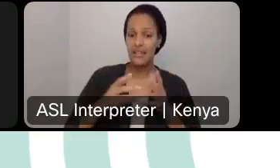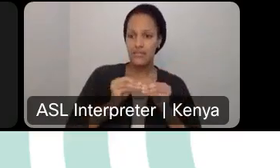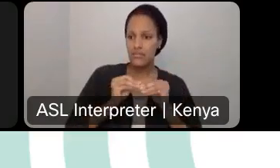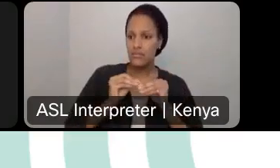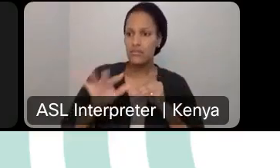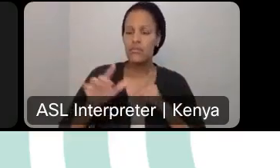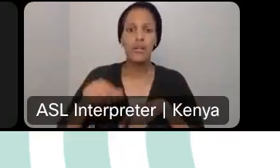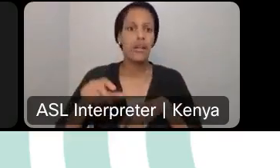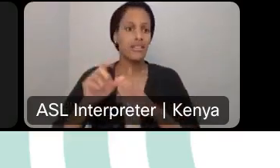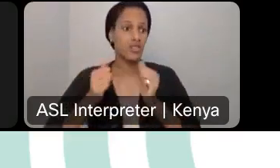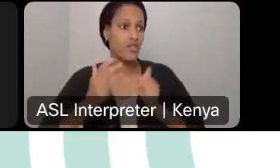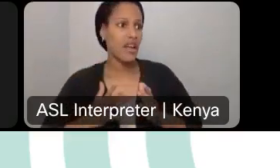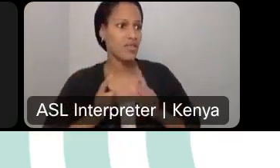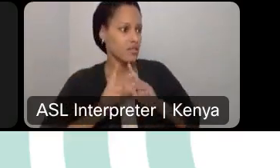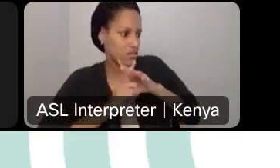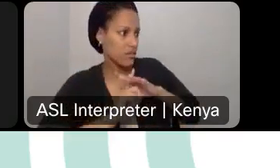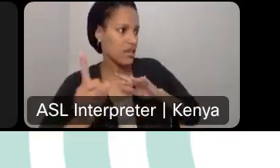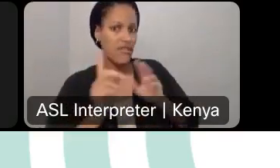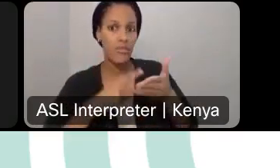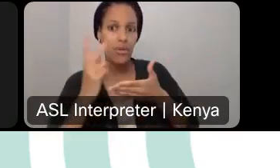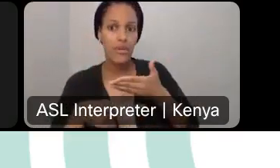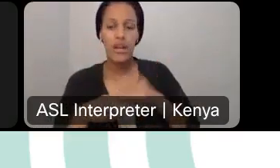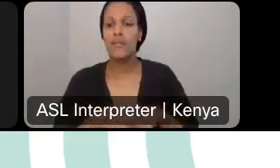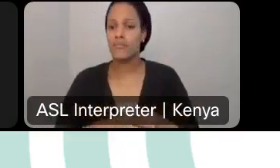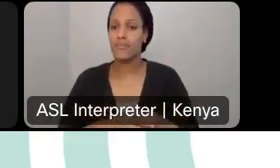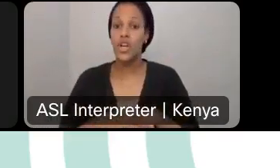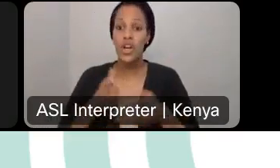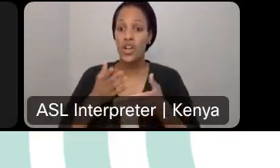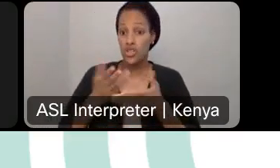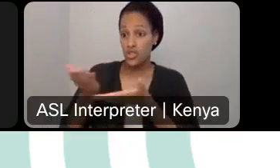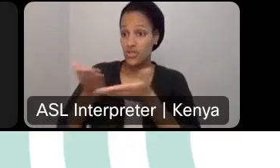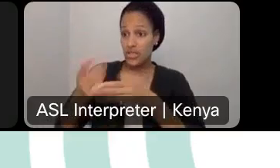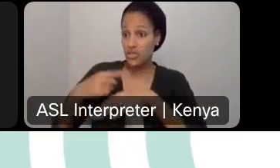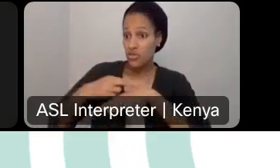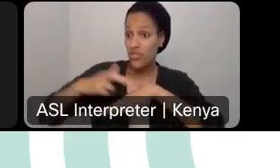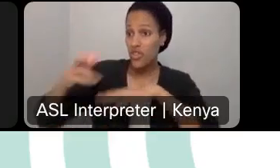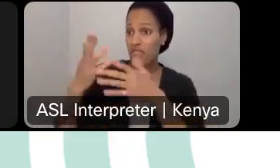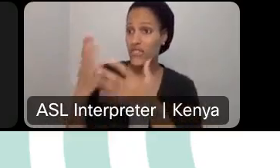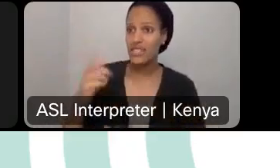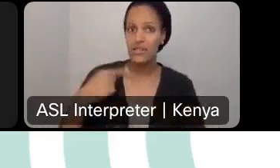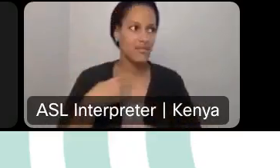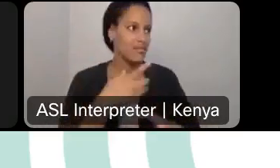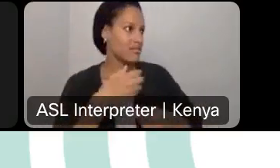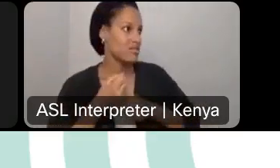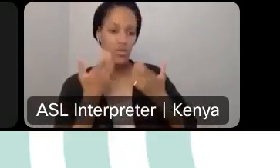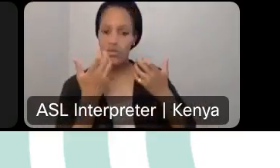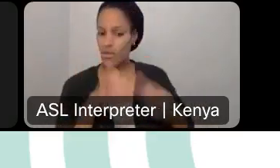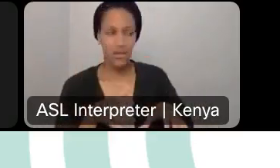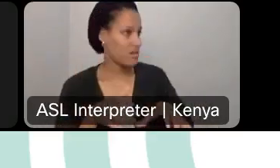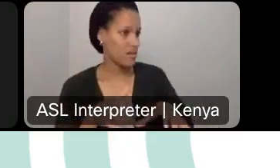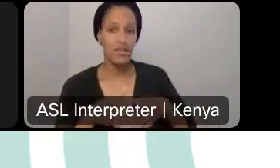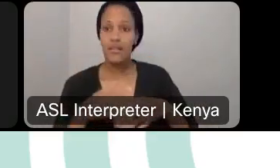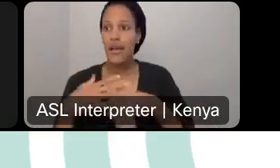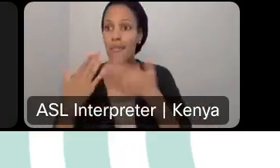a program or referred to services that they may not want, that may cause harm, or that